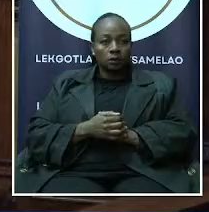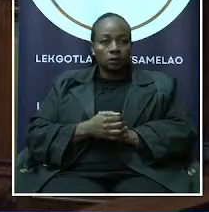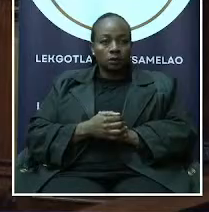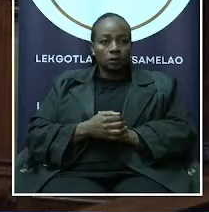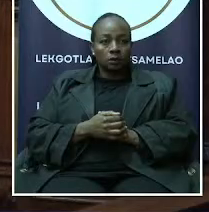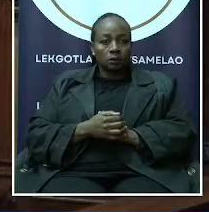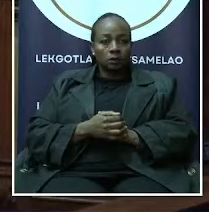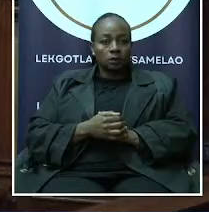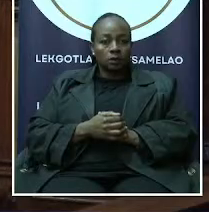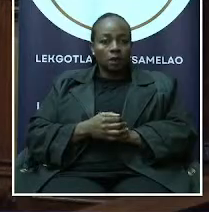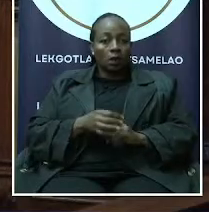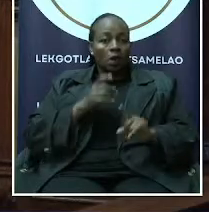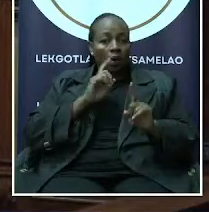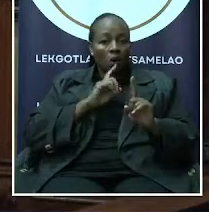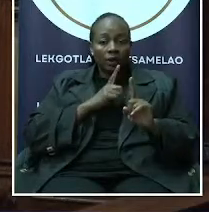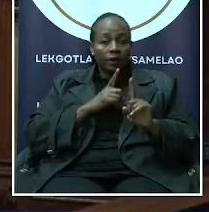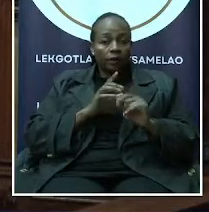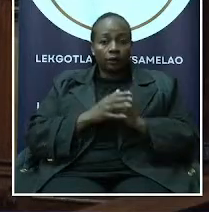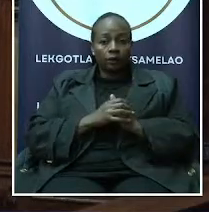Point of order, ma'am.